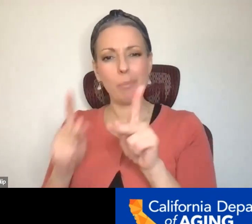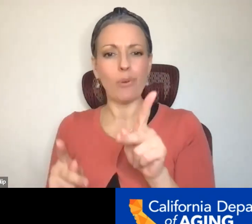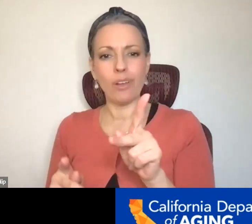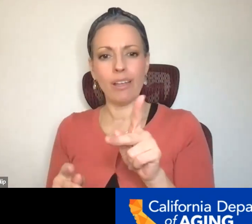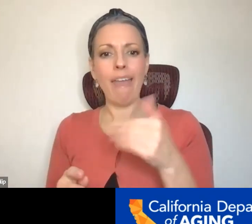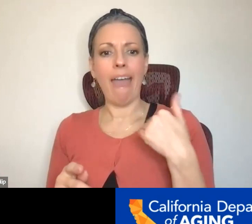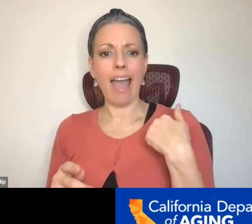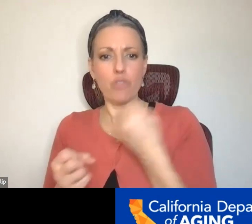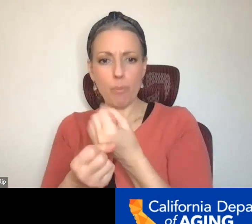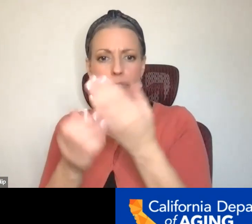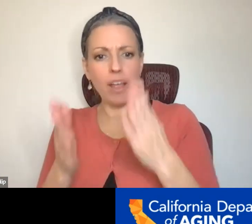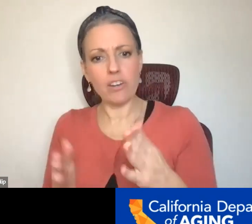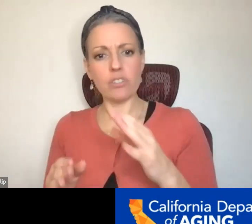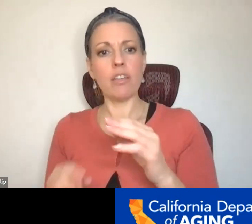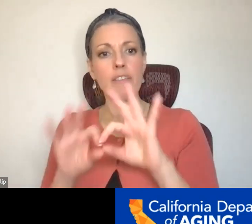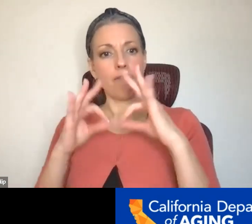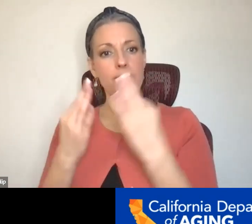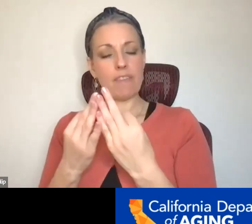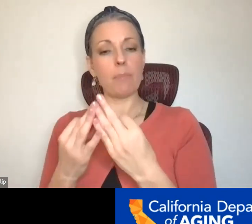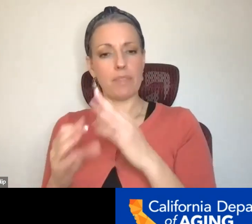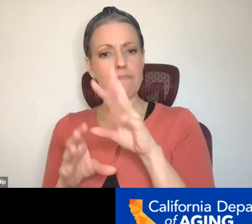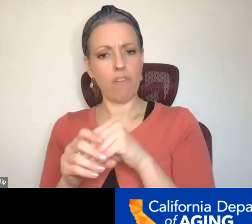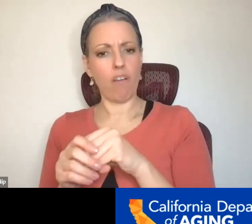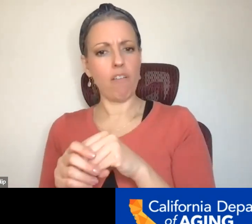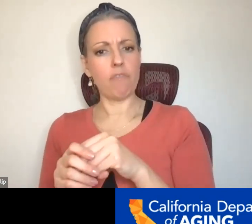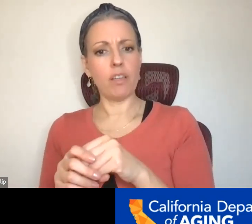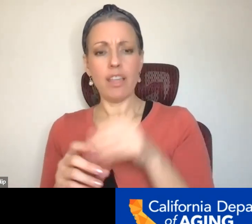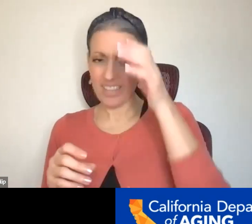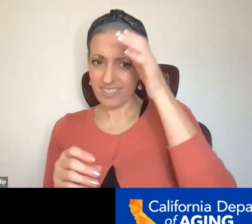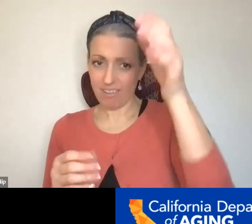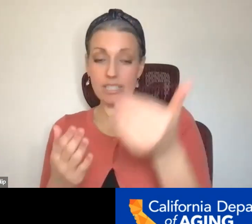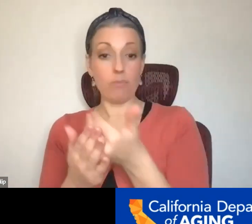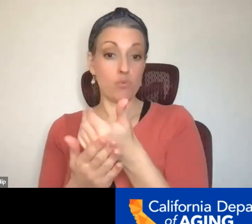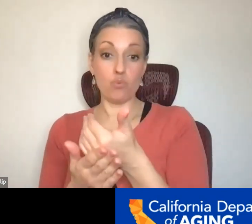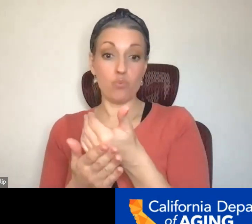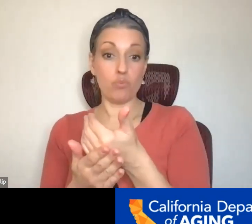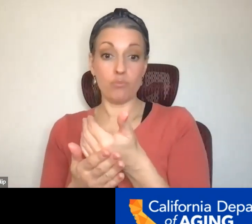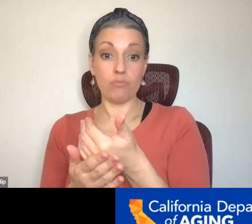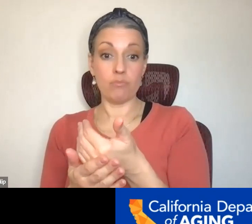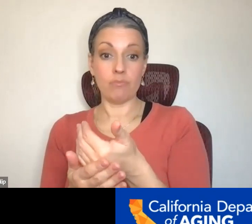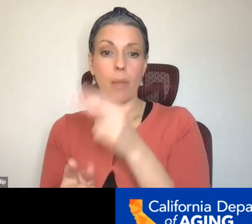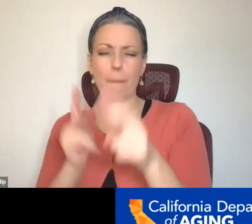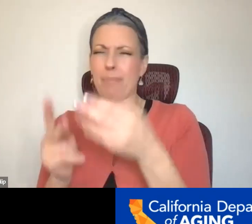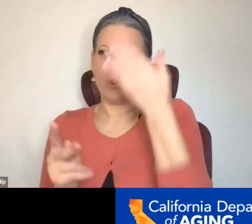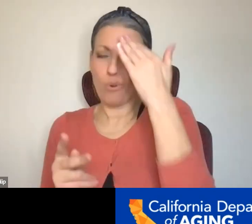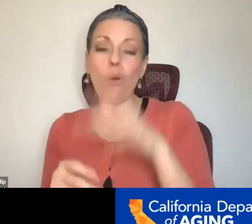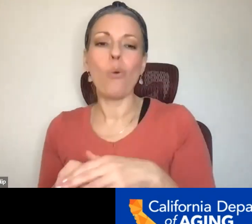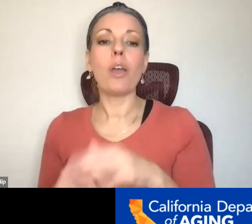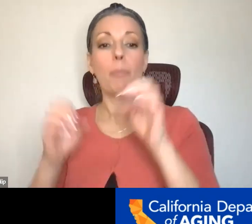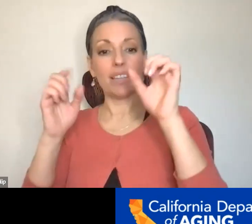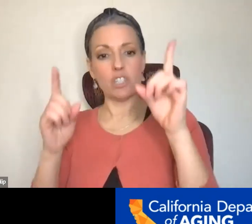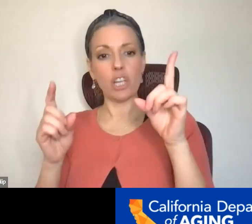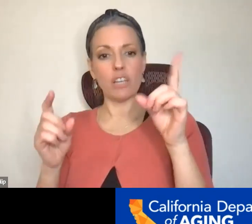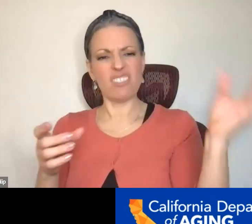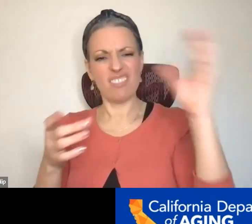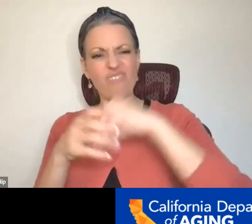as their providers, family members. And this is a concept which is new to so many people. The education pieces, as